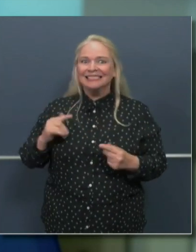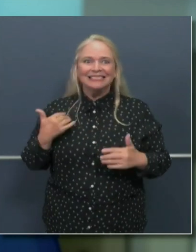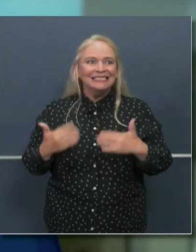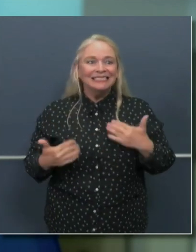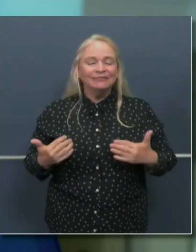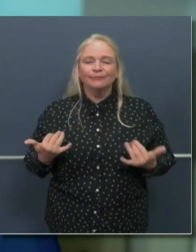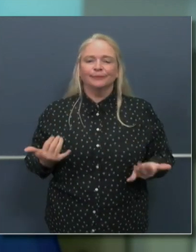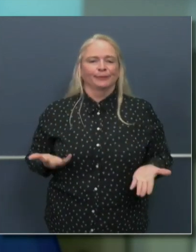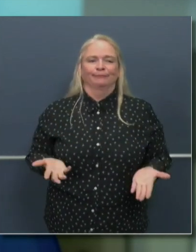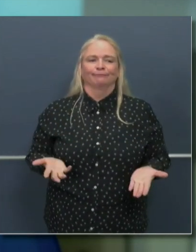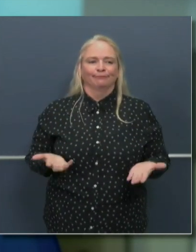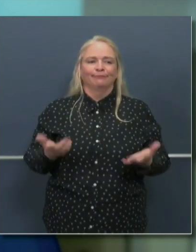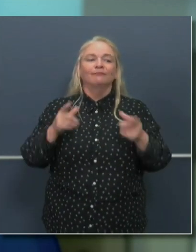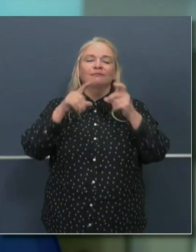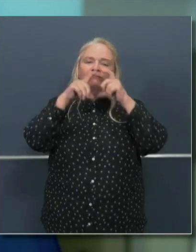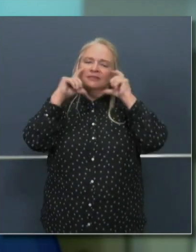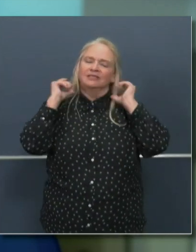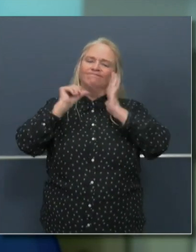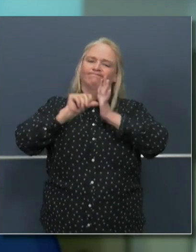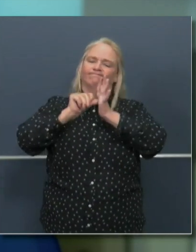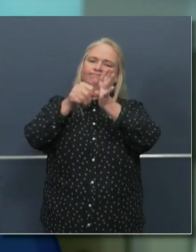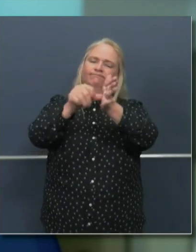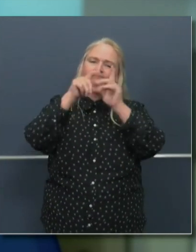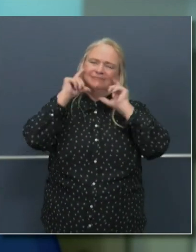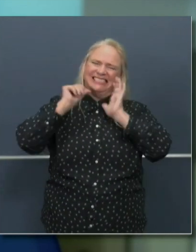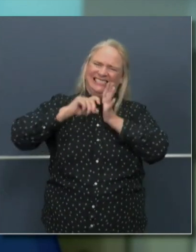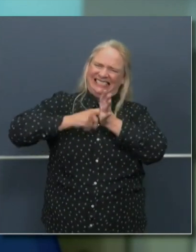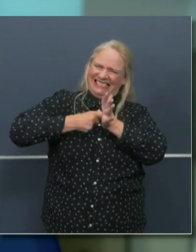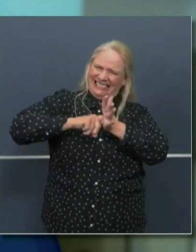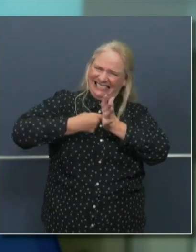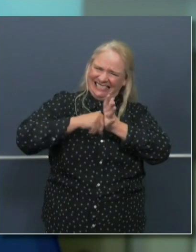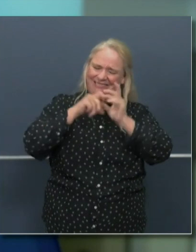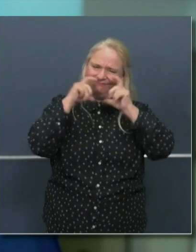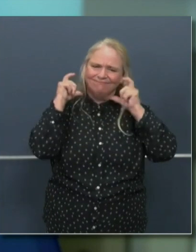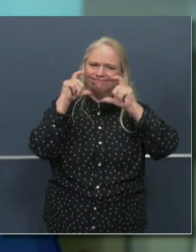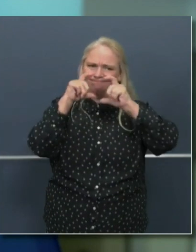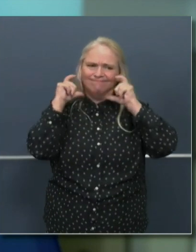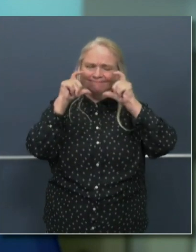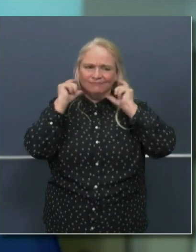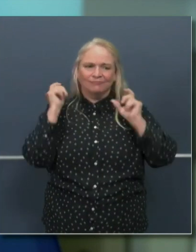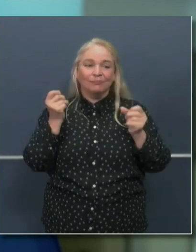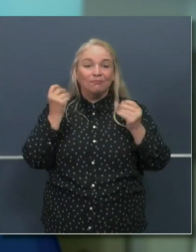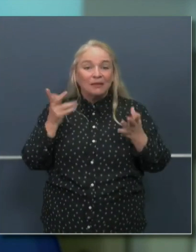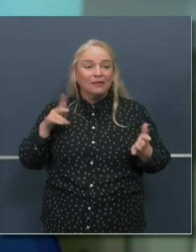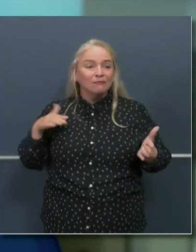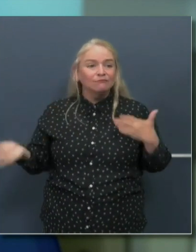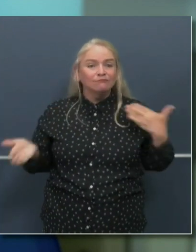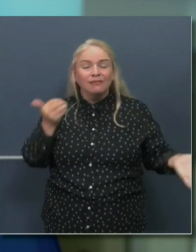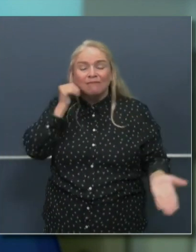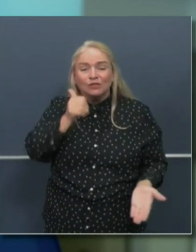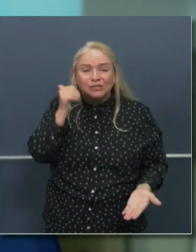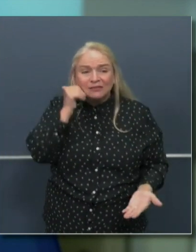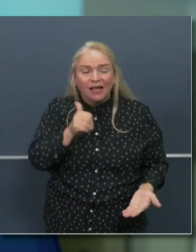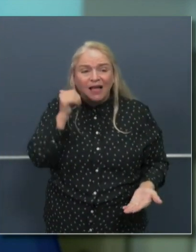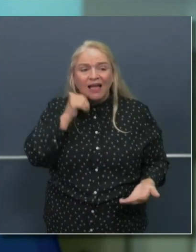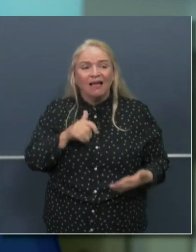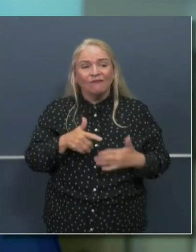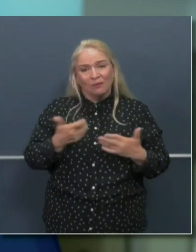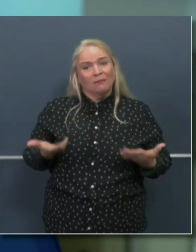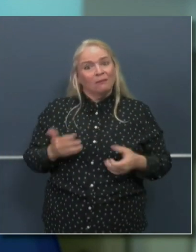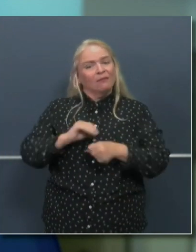pun, the reality still of hundreds of people across this country dying on a daily basis of this